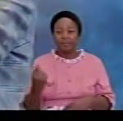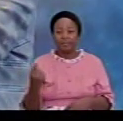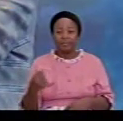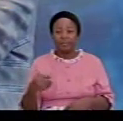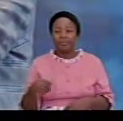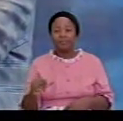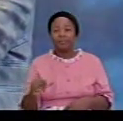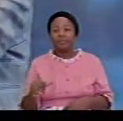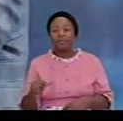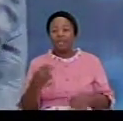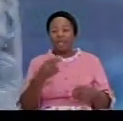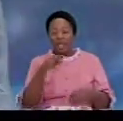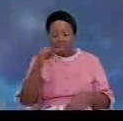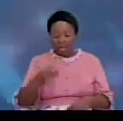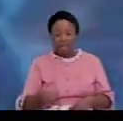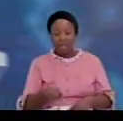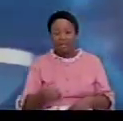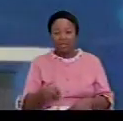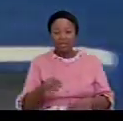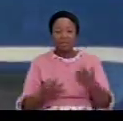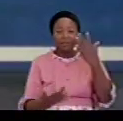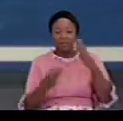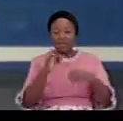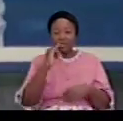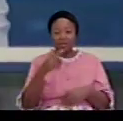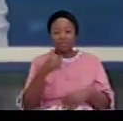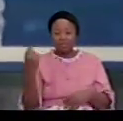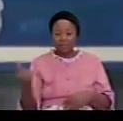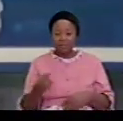Hell is forever and ever.